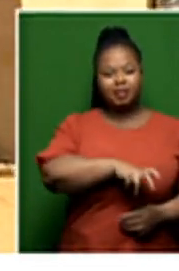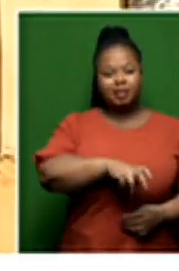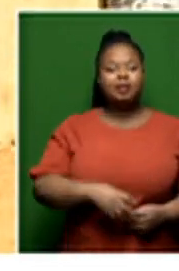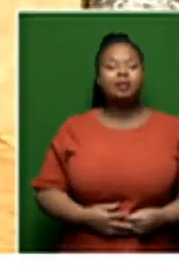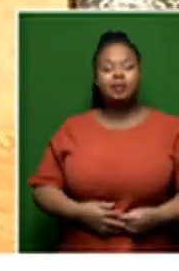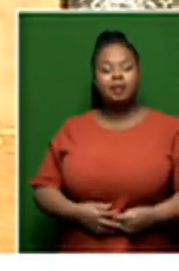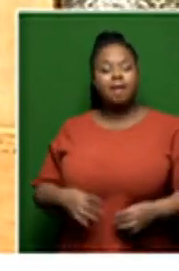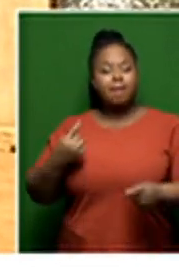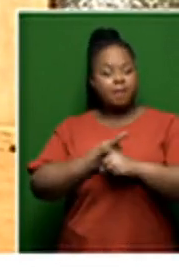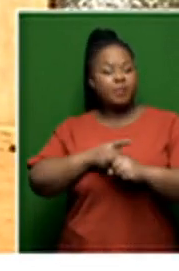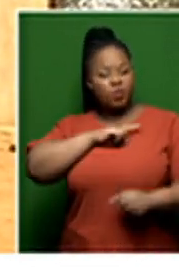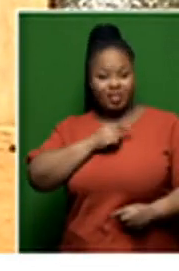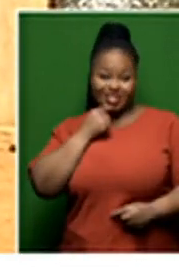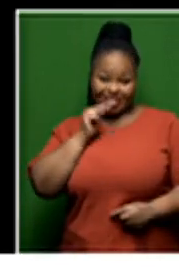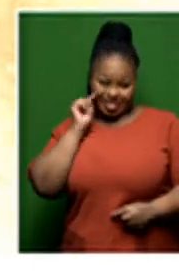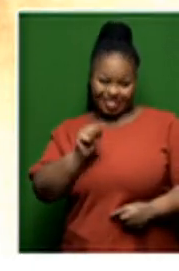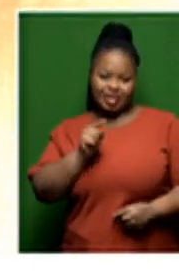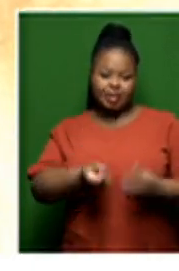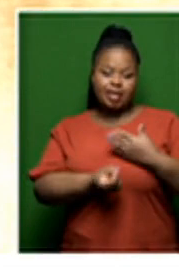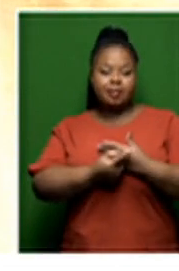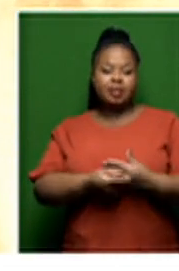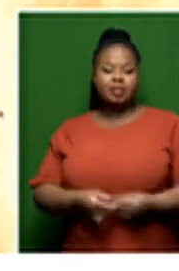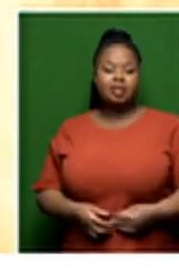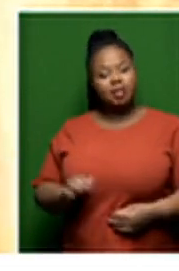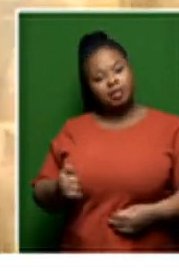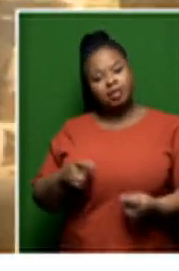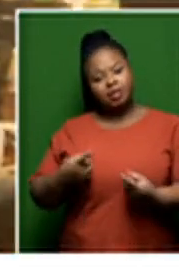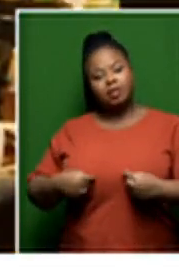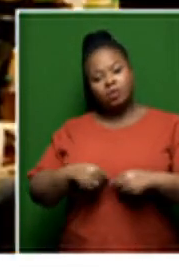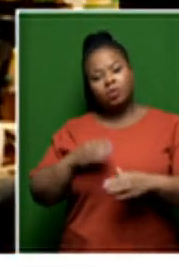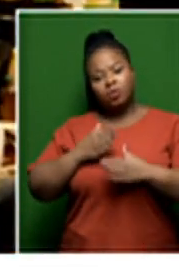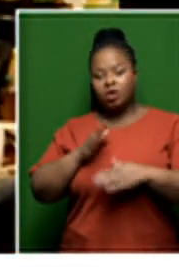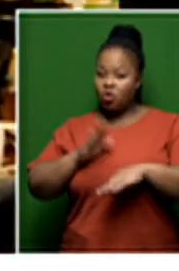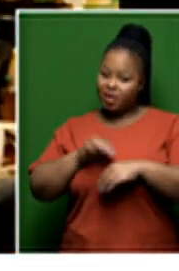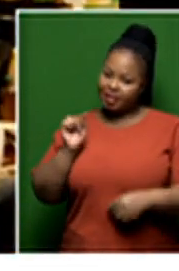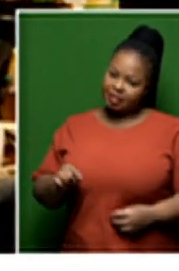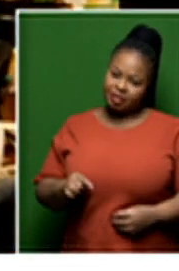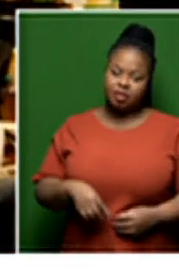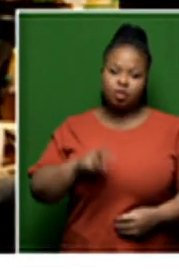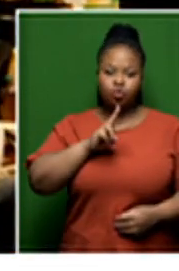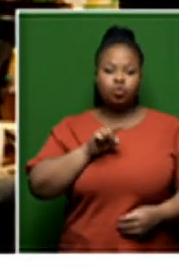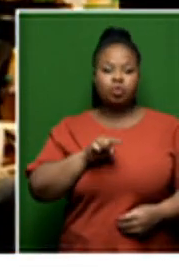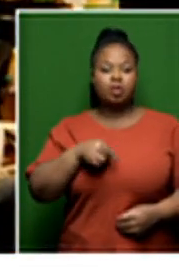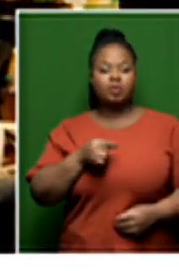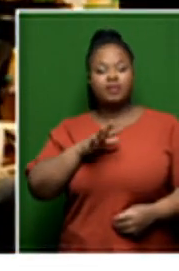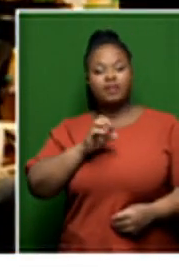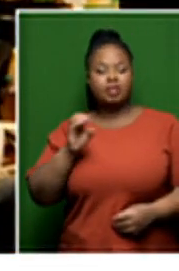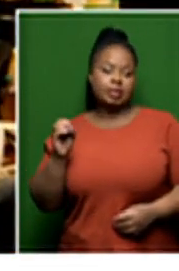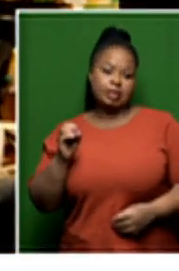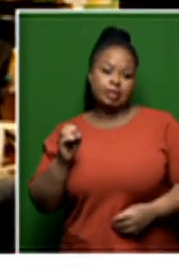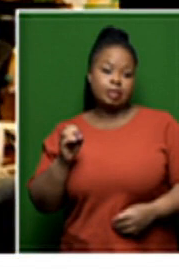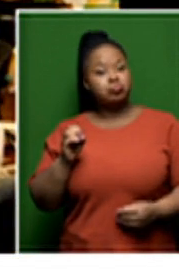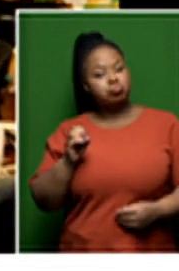correct. That was found to be the case. So we worked on that basis. So 2.5 is our baseline as